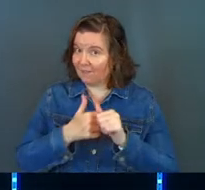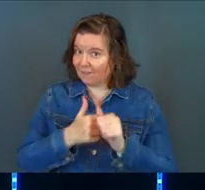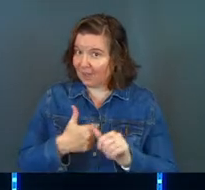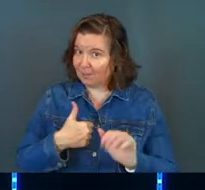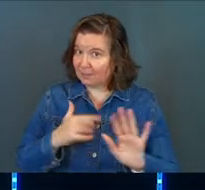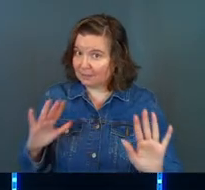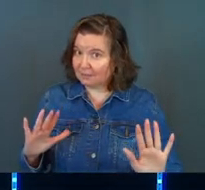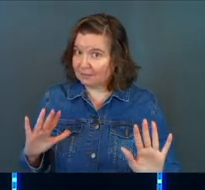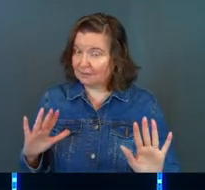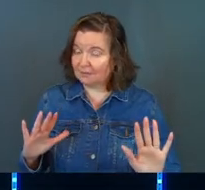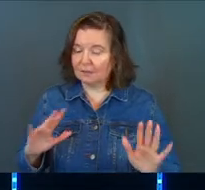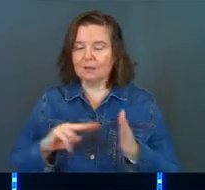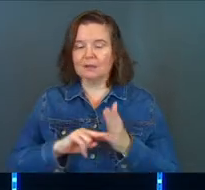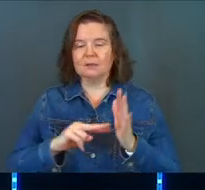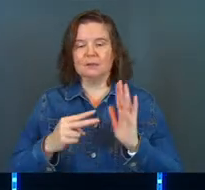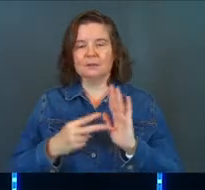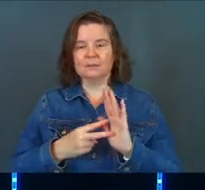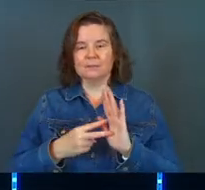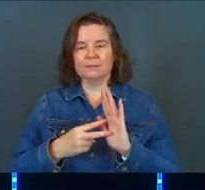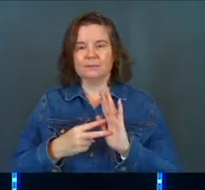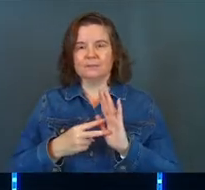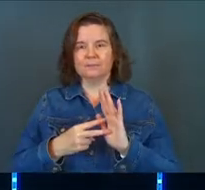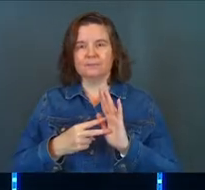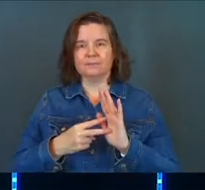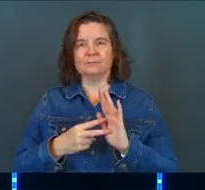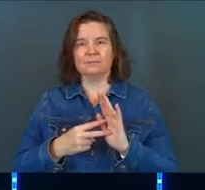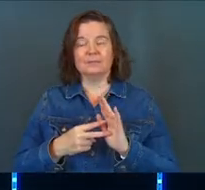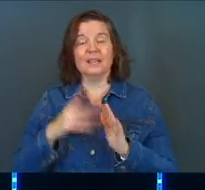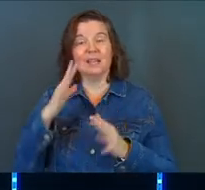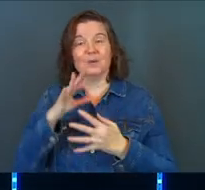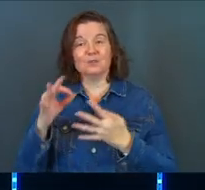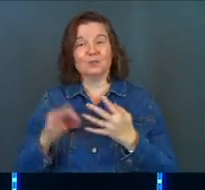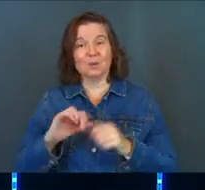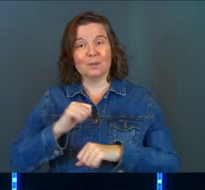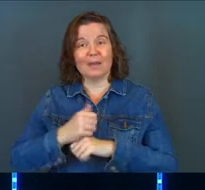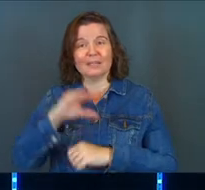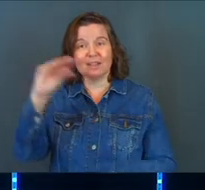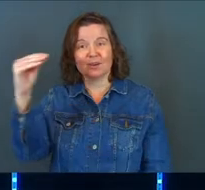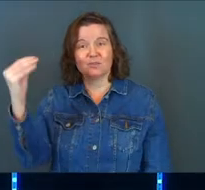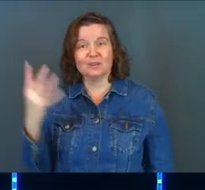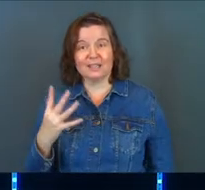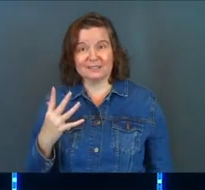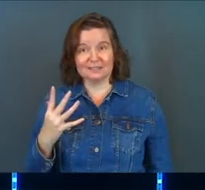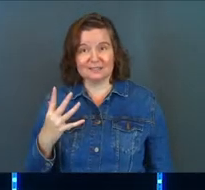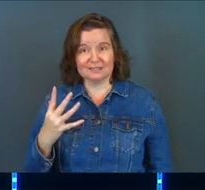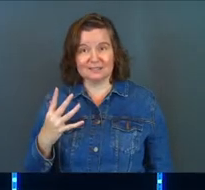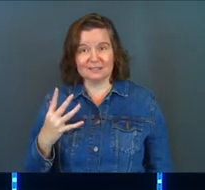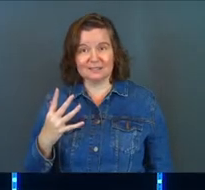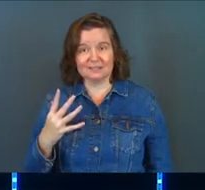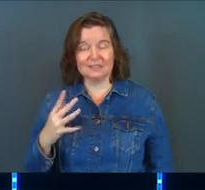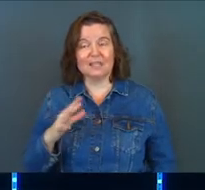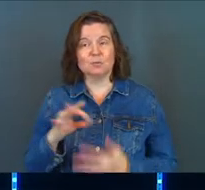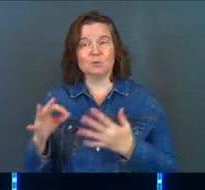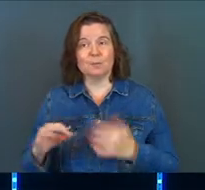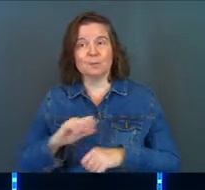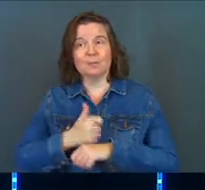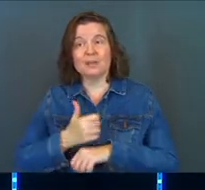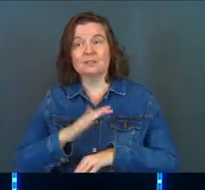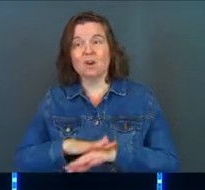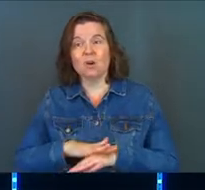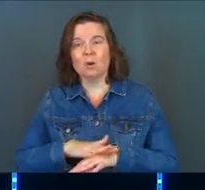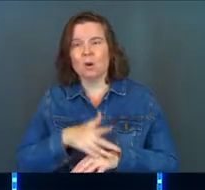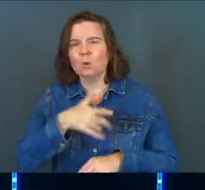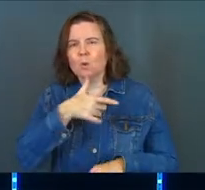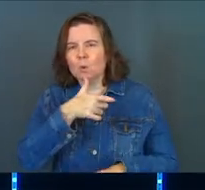here, that means it was a choice based on grace. It was a choice based